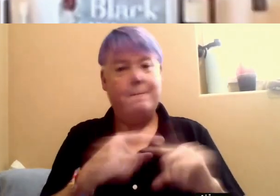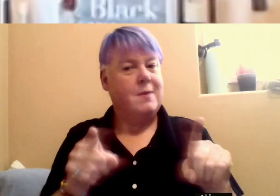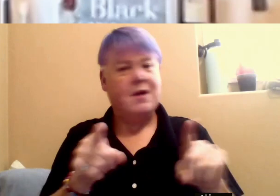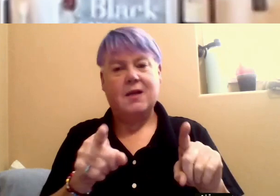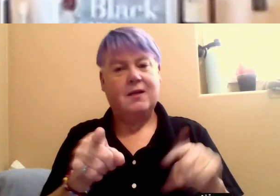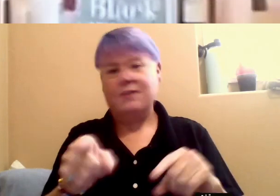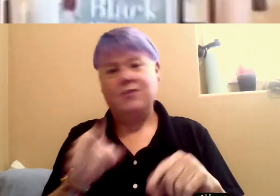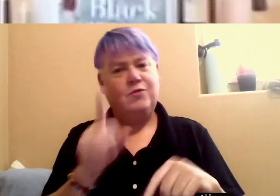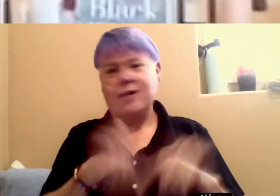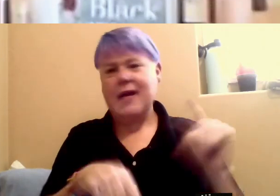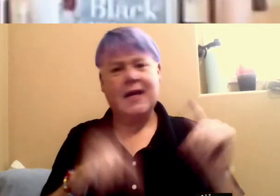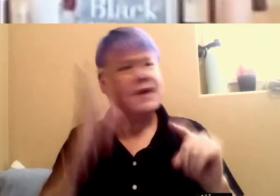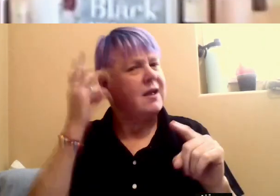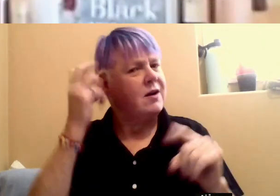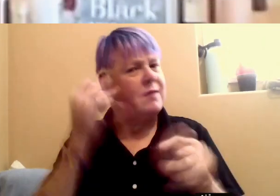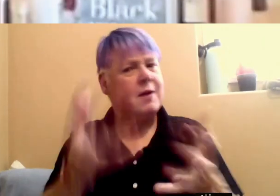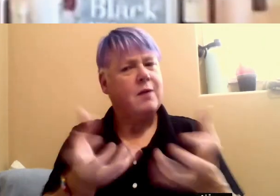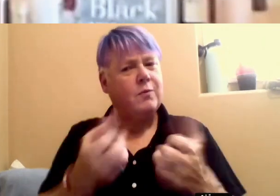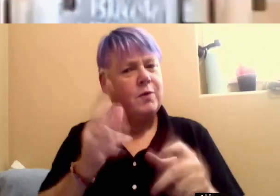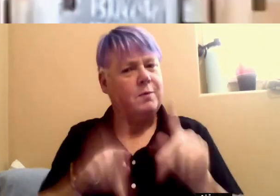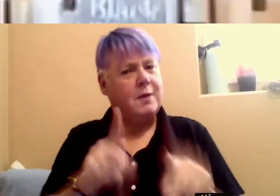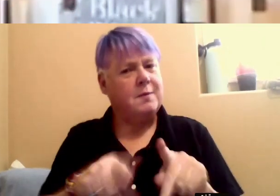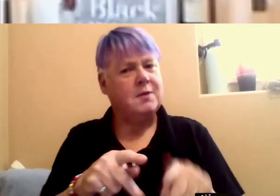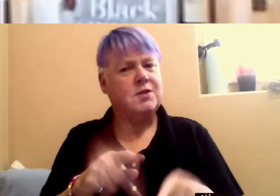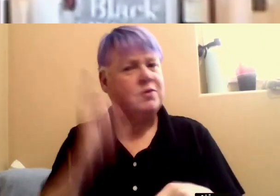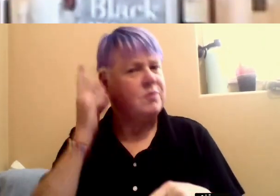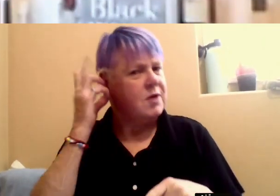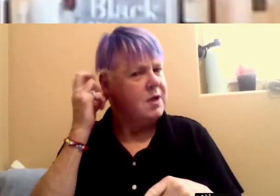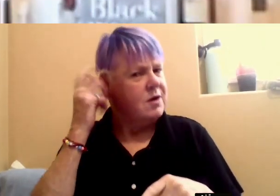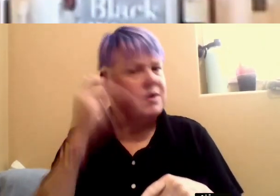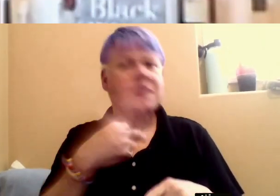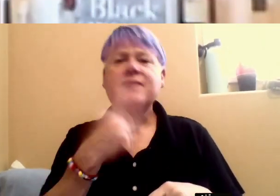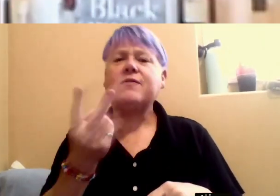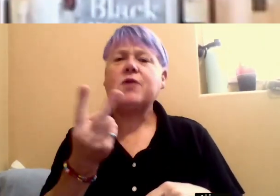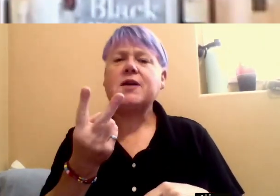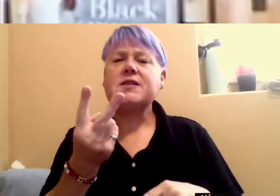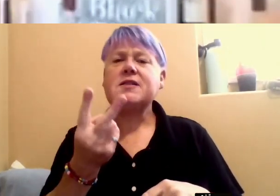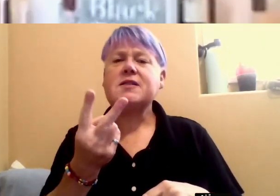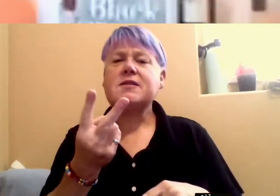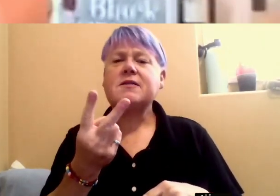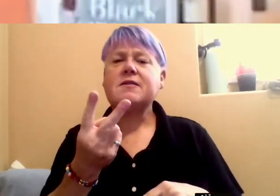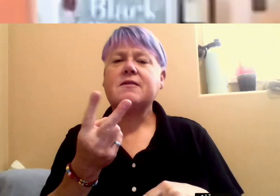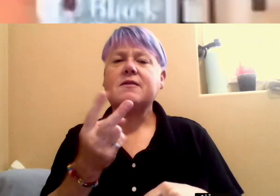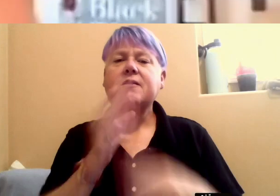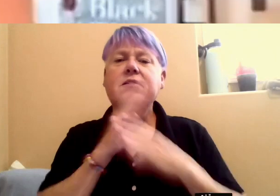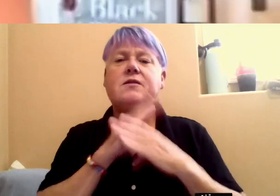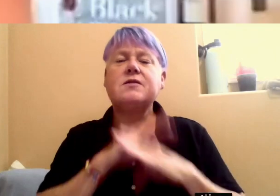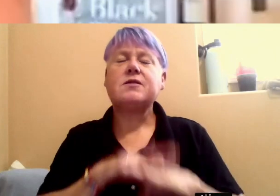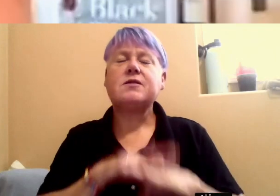I just wanted people to hear his voice, because he's just such a calming